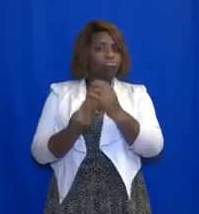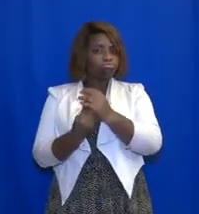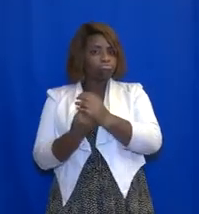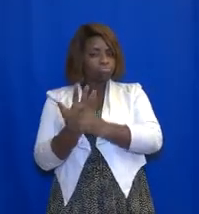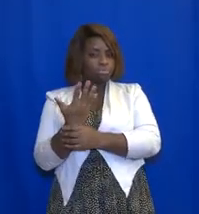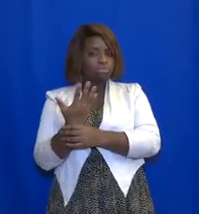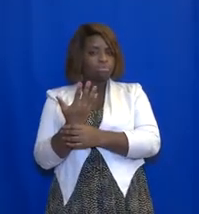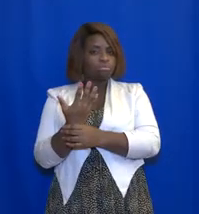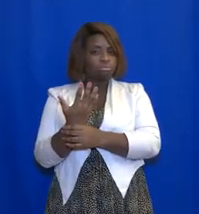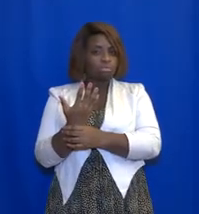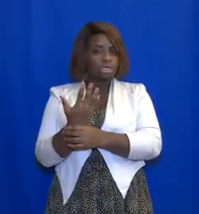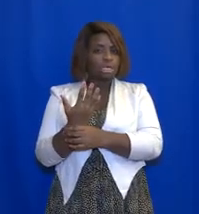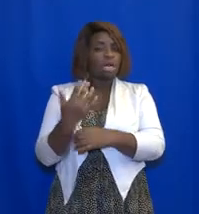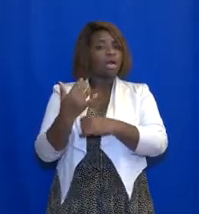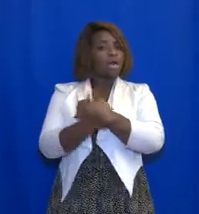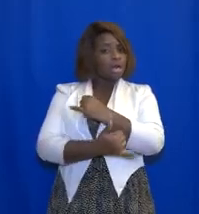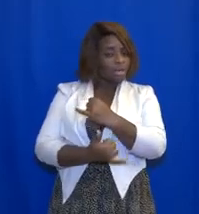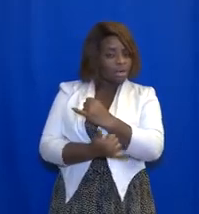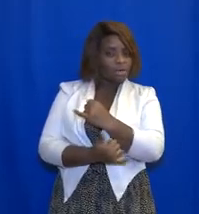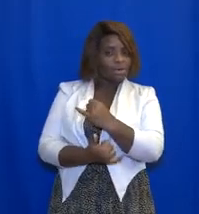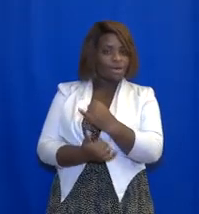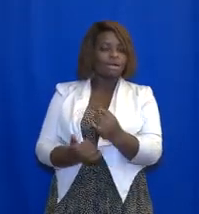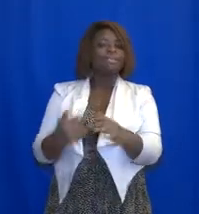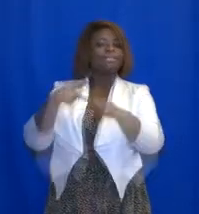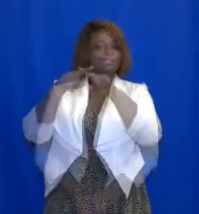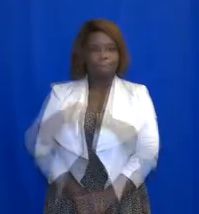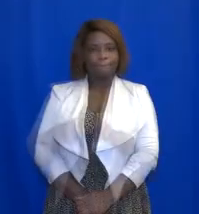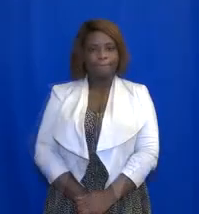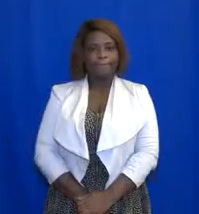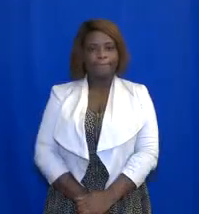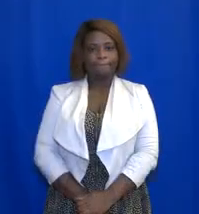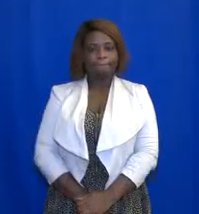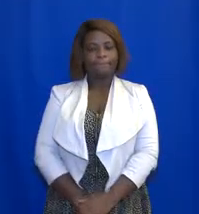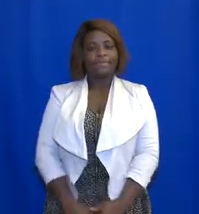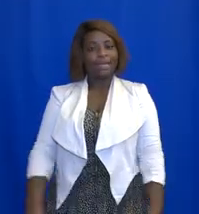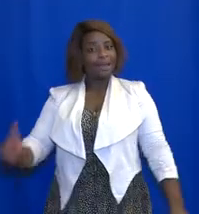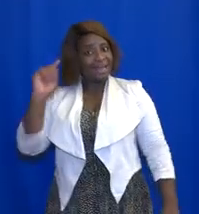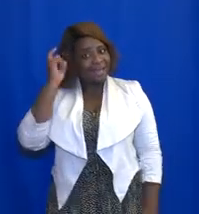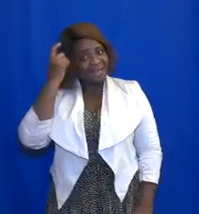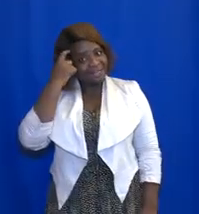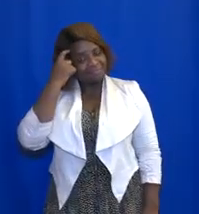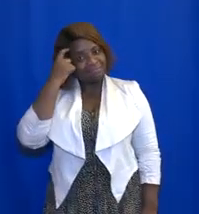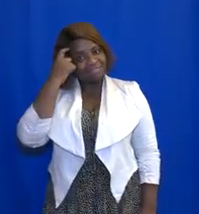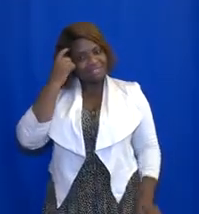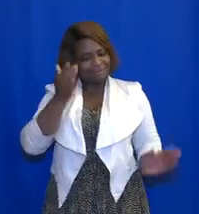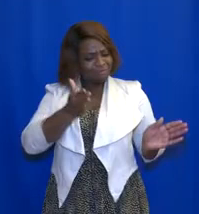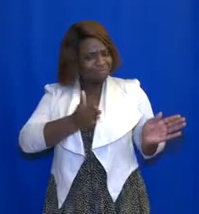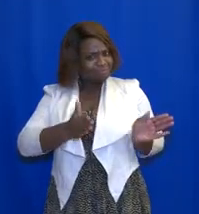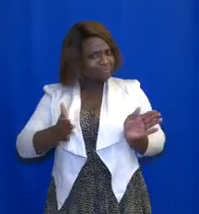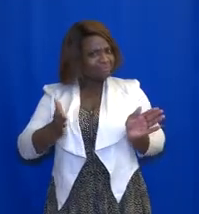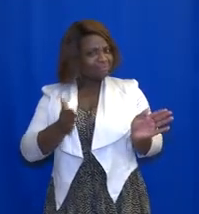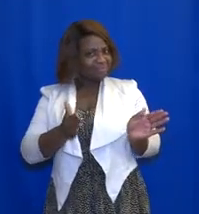ye adusi aso. Inti ensese ye didi hun agro. my bino, I am she say,